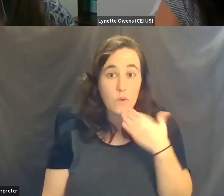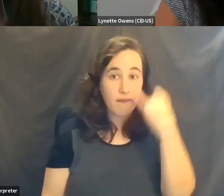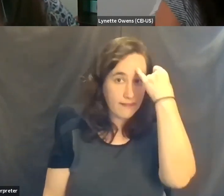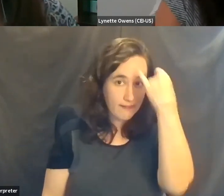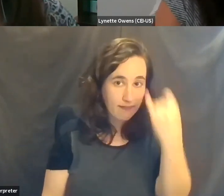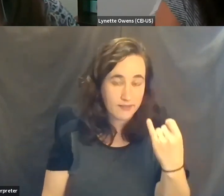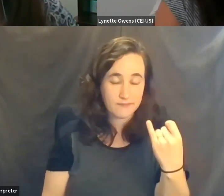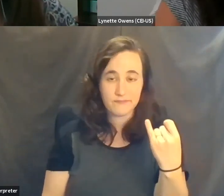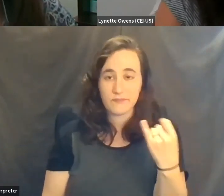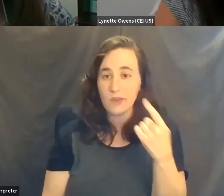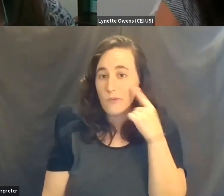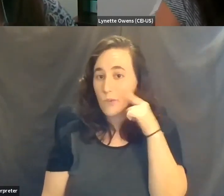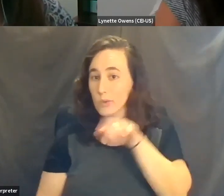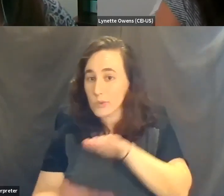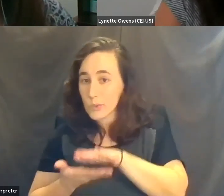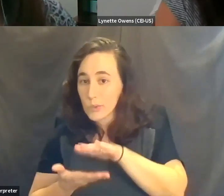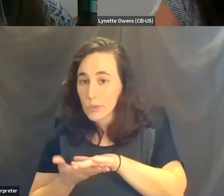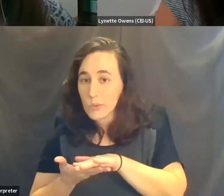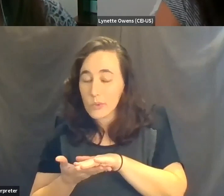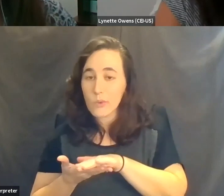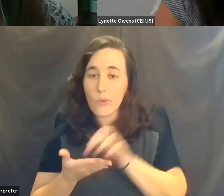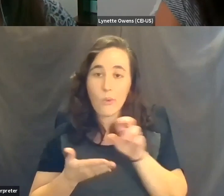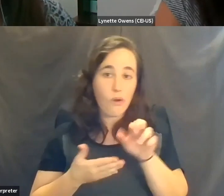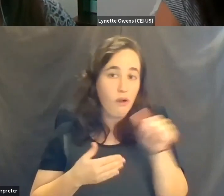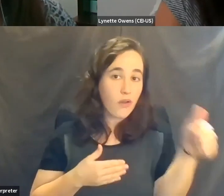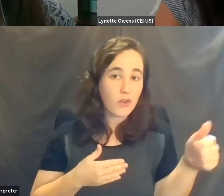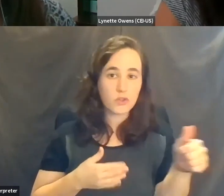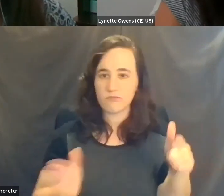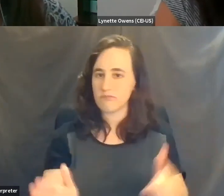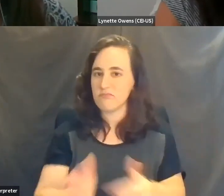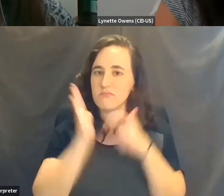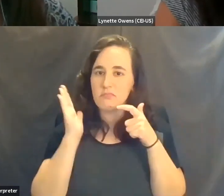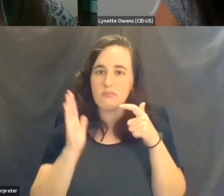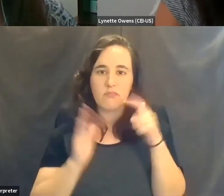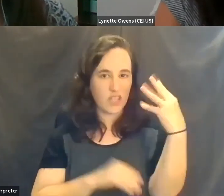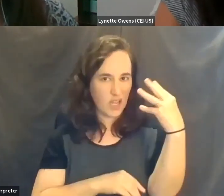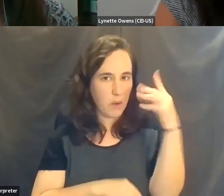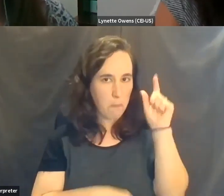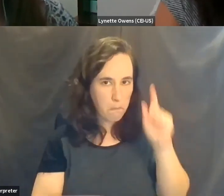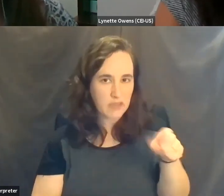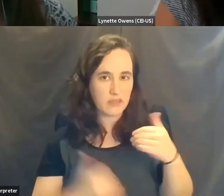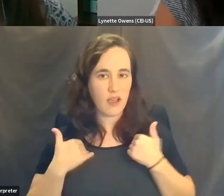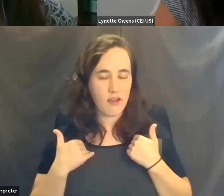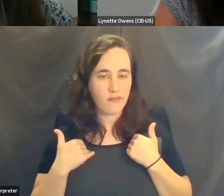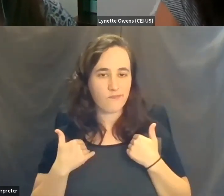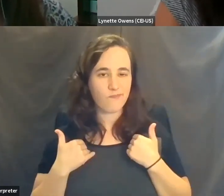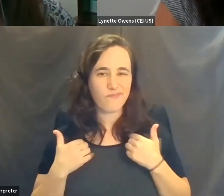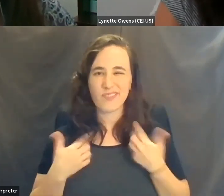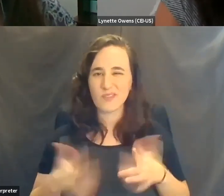as whoever, to mandate turning cameras on. I think that I've heard from colleagues